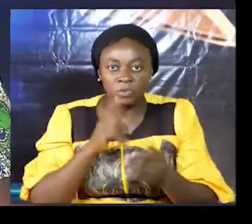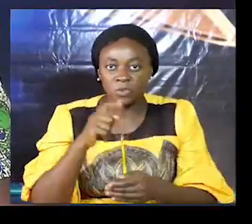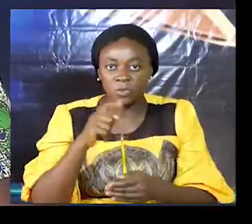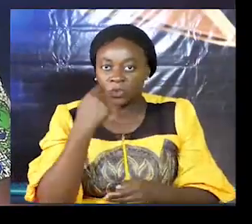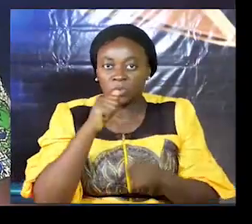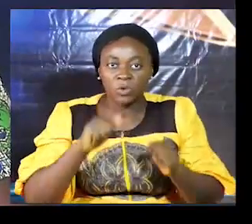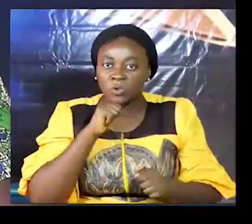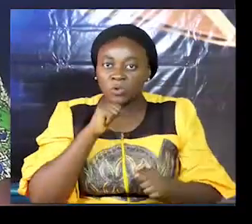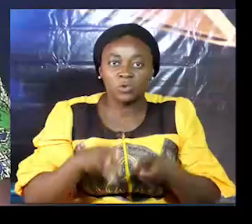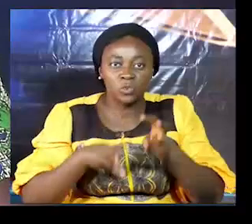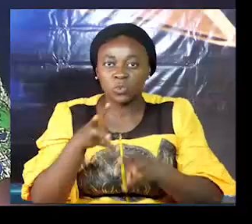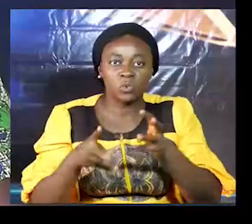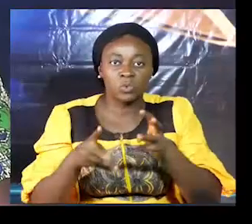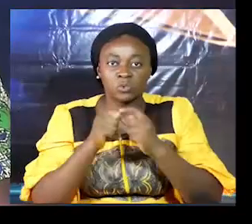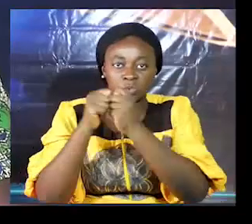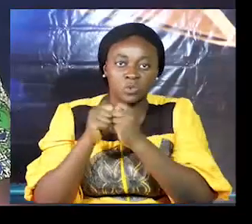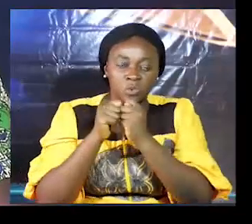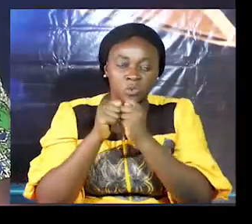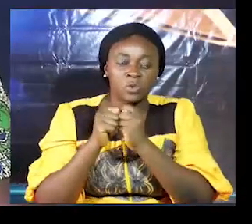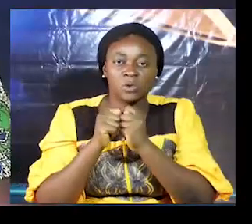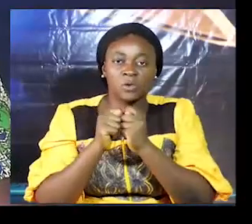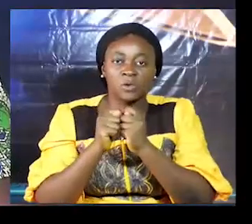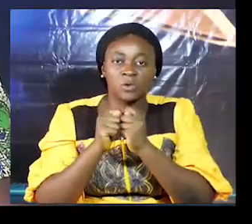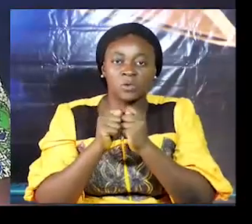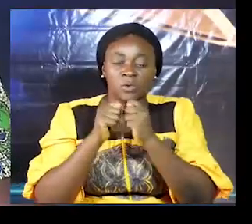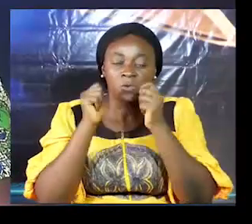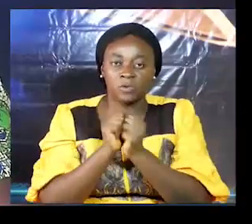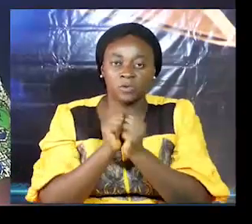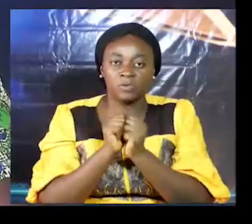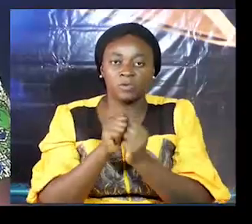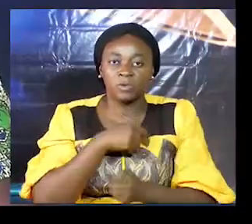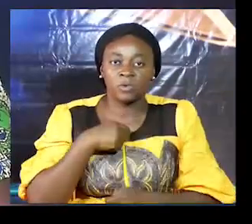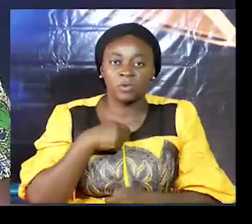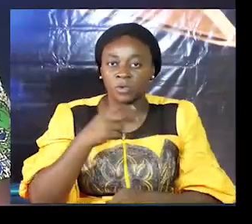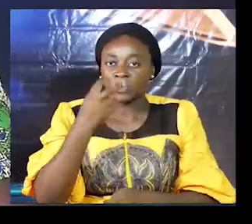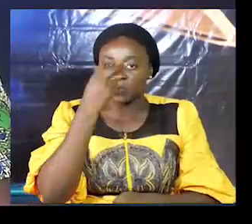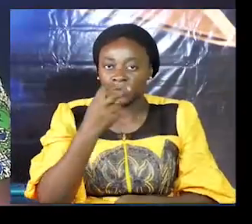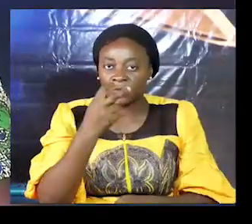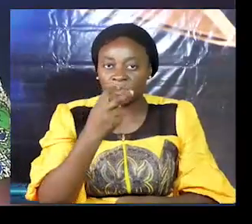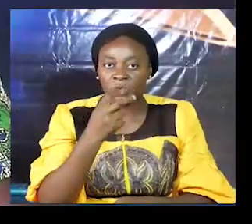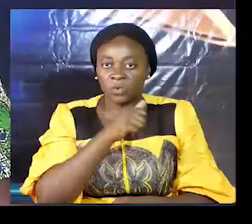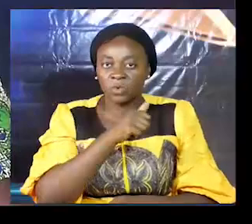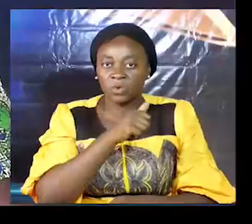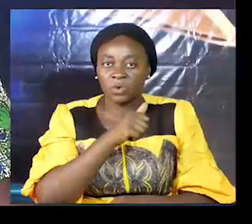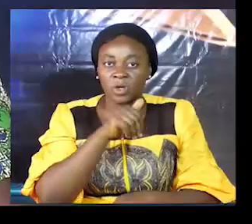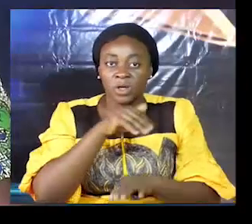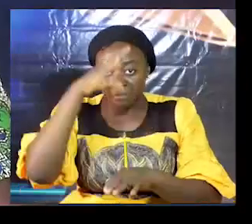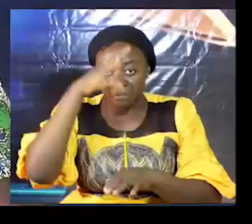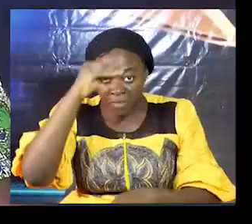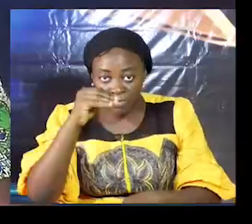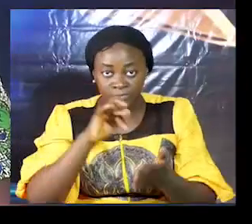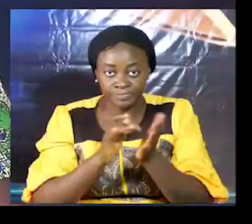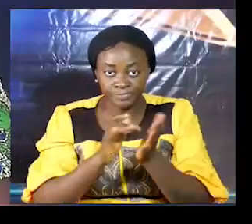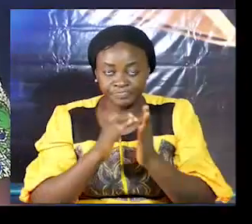them. We saw that Ahab, a wonderful child of God, married Jezebel, the daughter of devil. And we saw